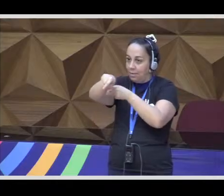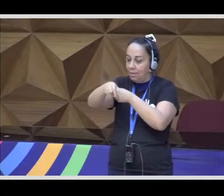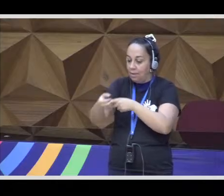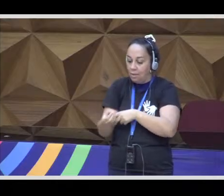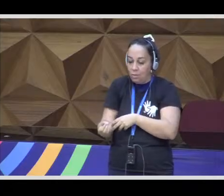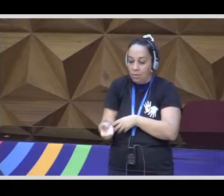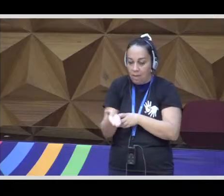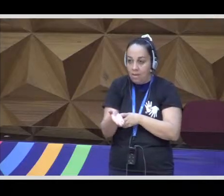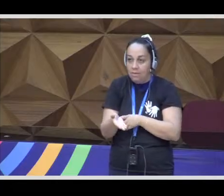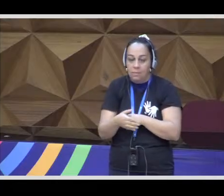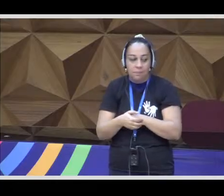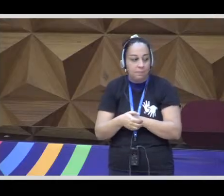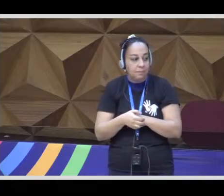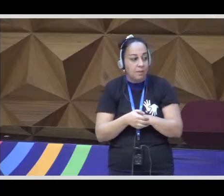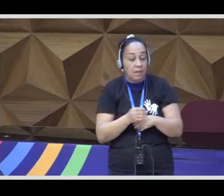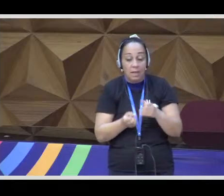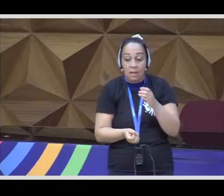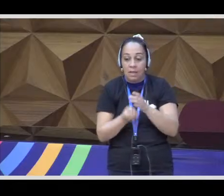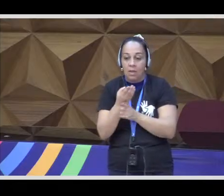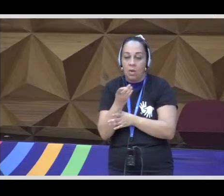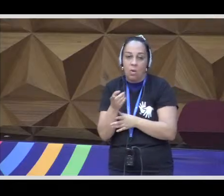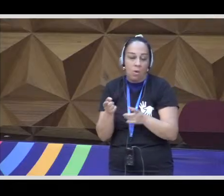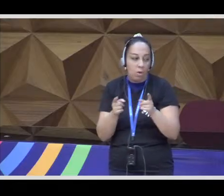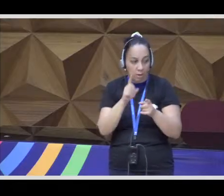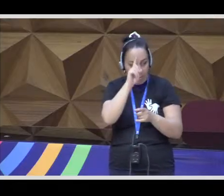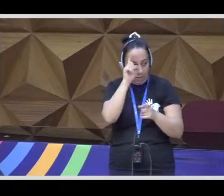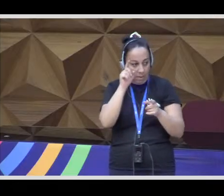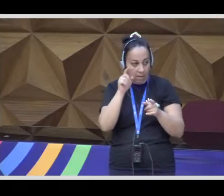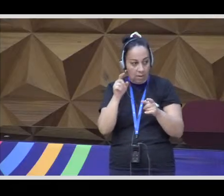a simple version of that with some